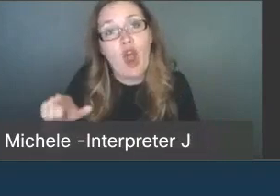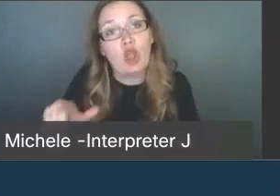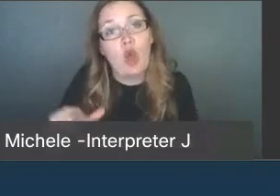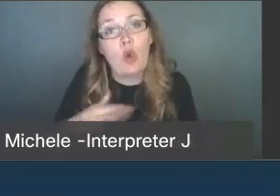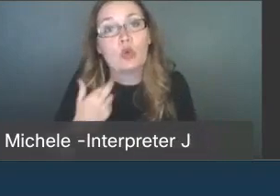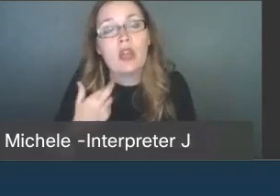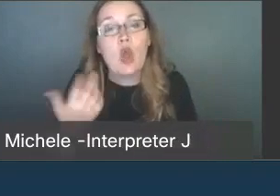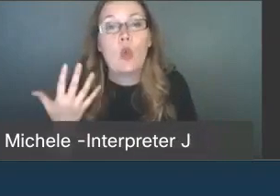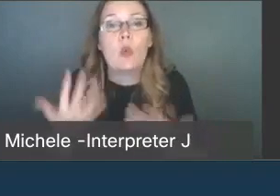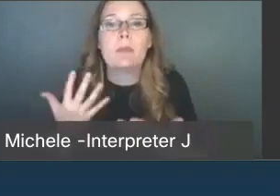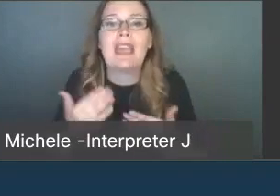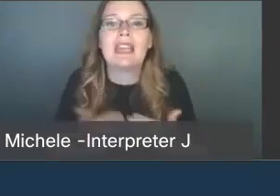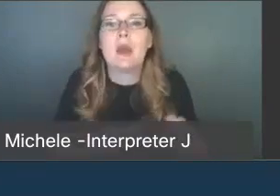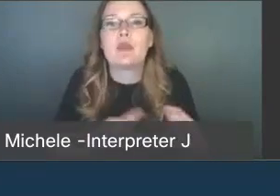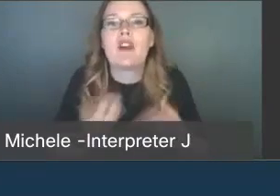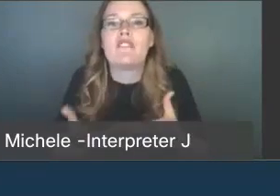might over-intervene.